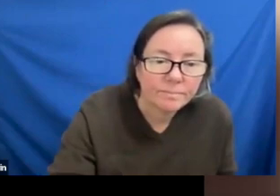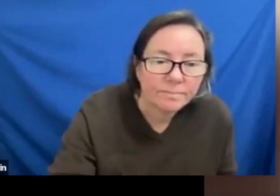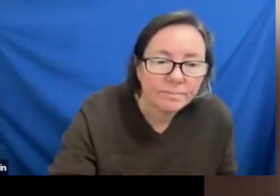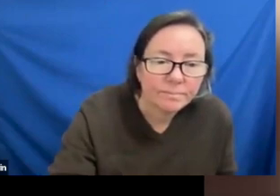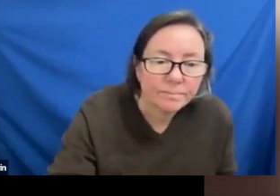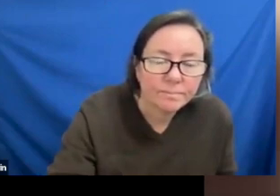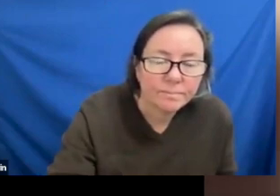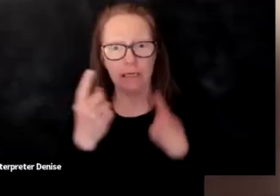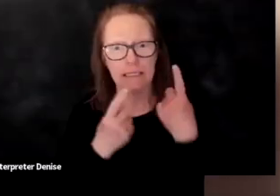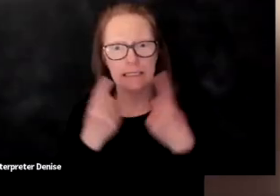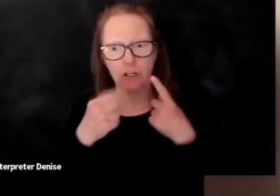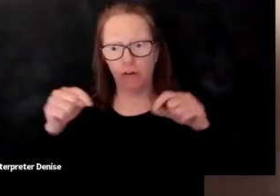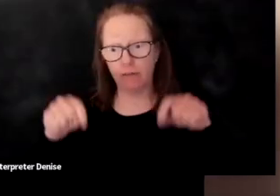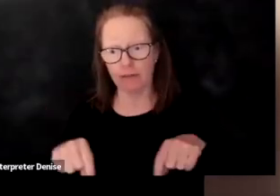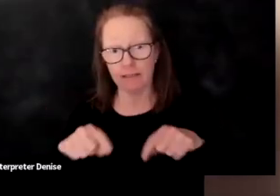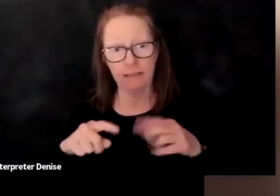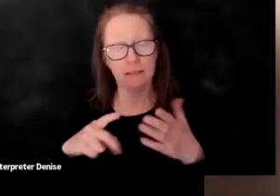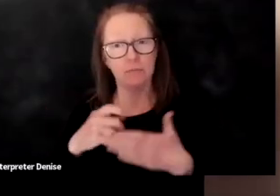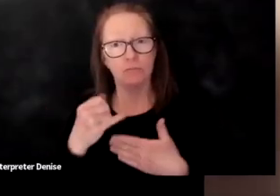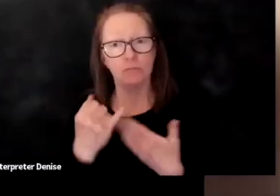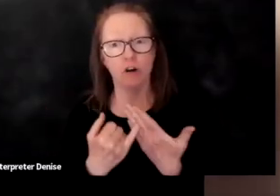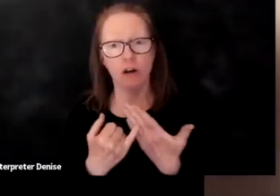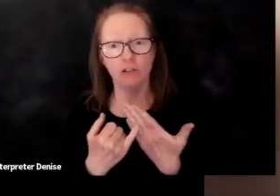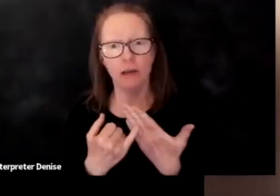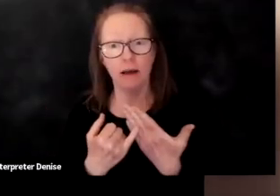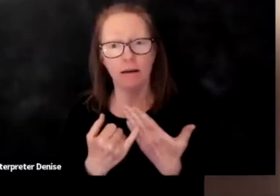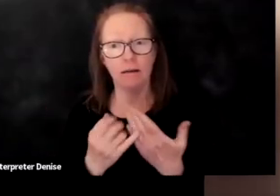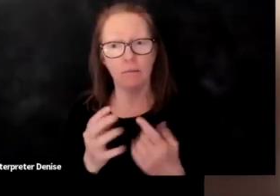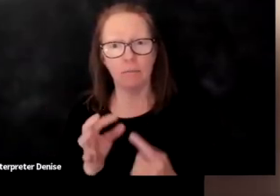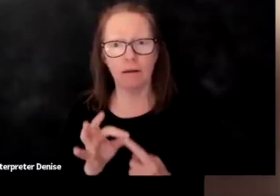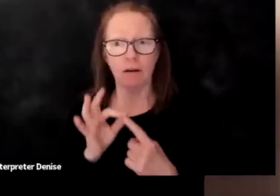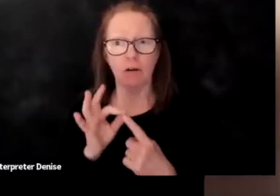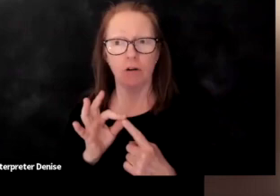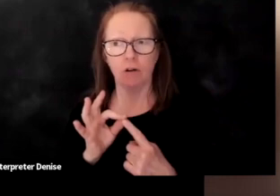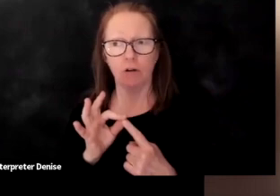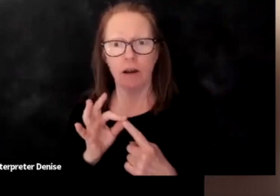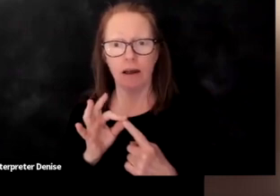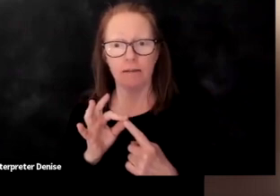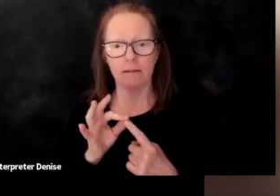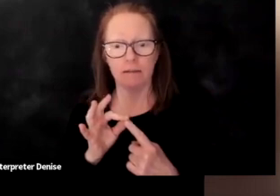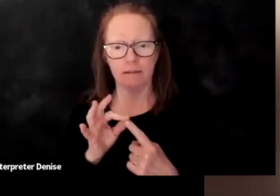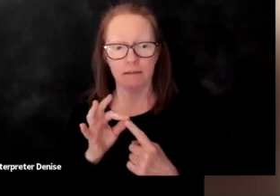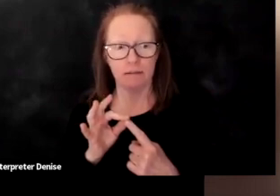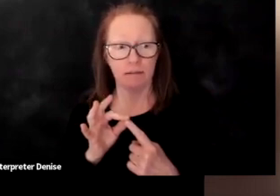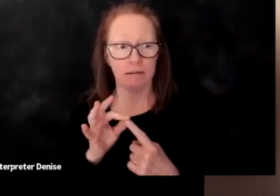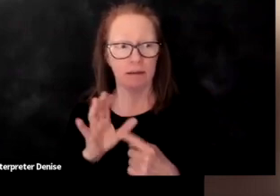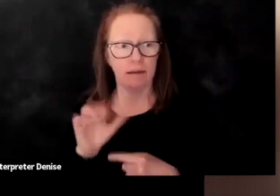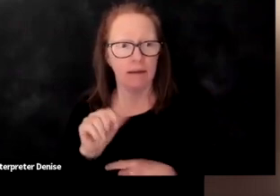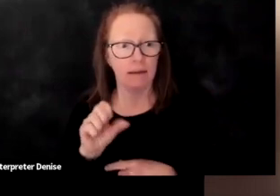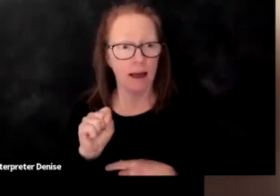project, maybe I'd describe it as CAS 3.0. The CAS was